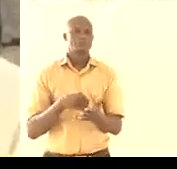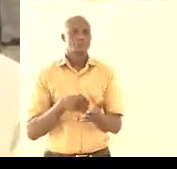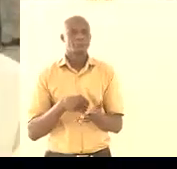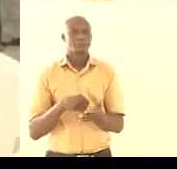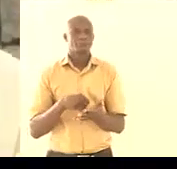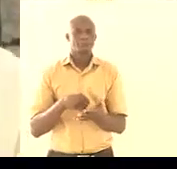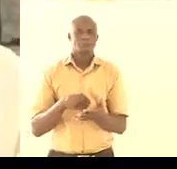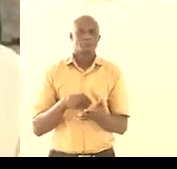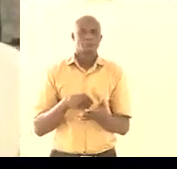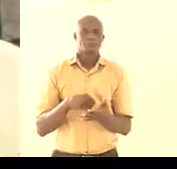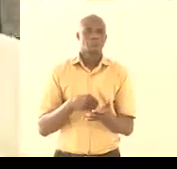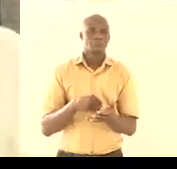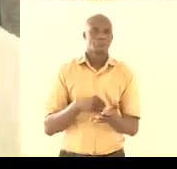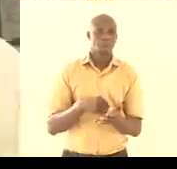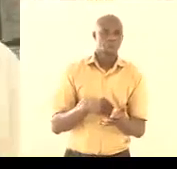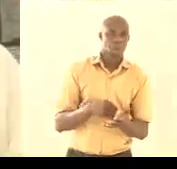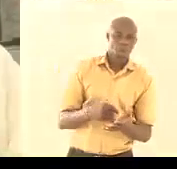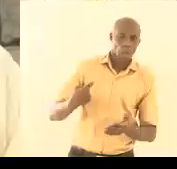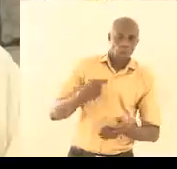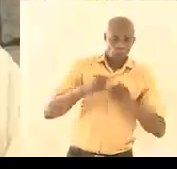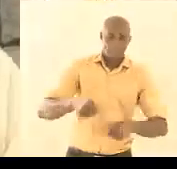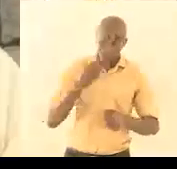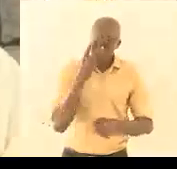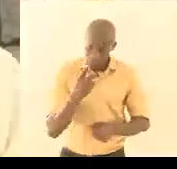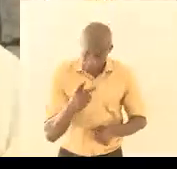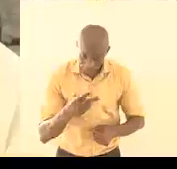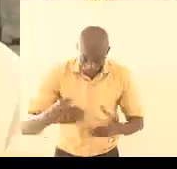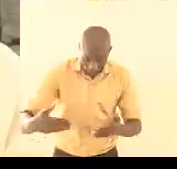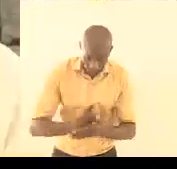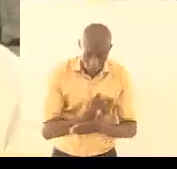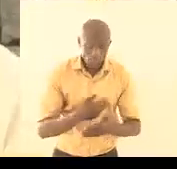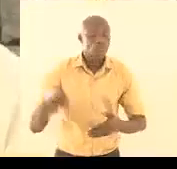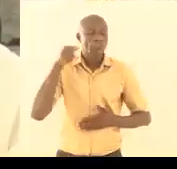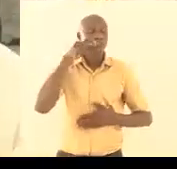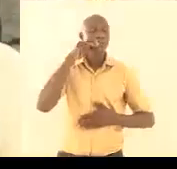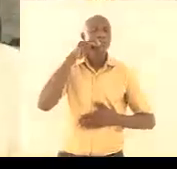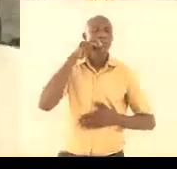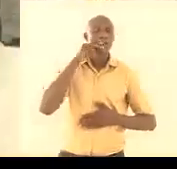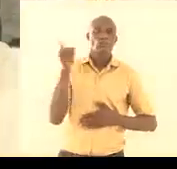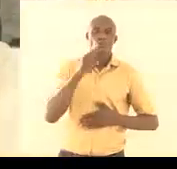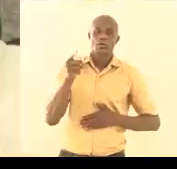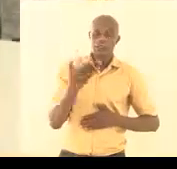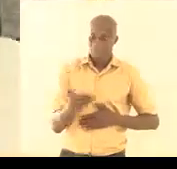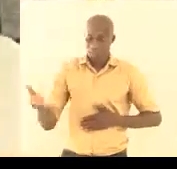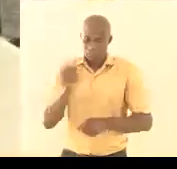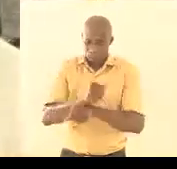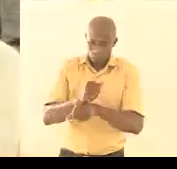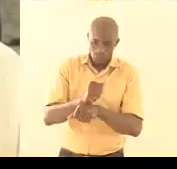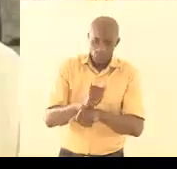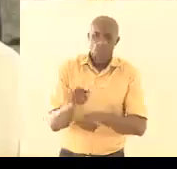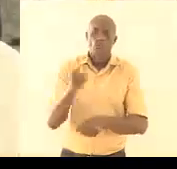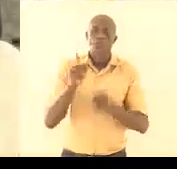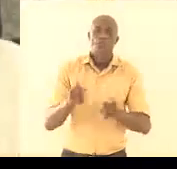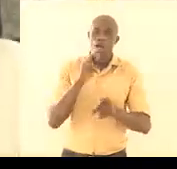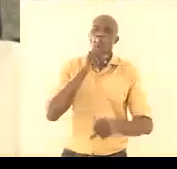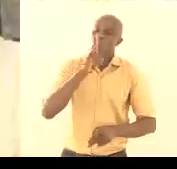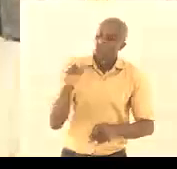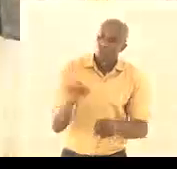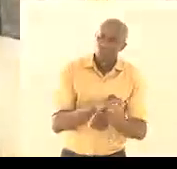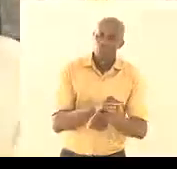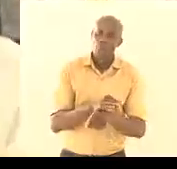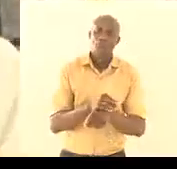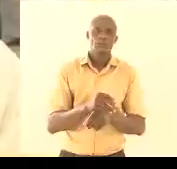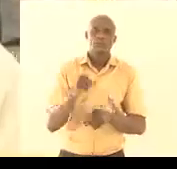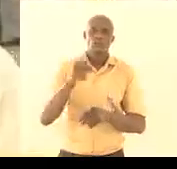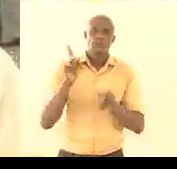factor. We can envision a new Nigeria where things work, where people are truthful,